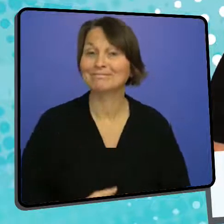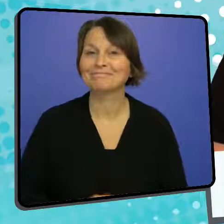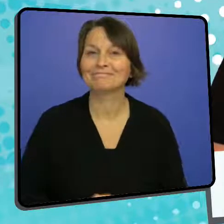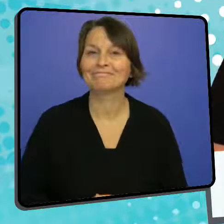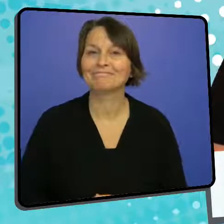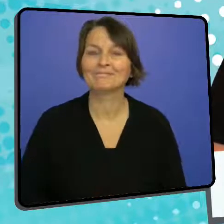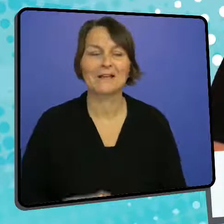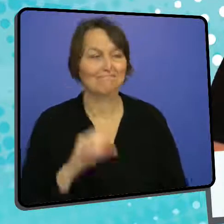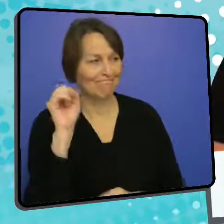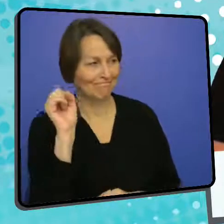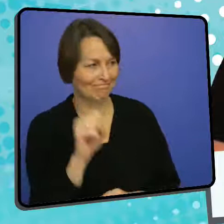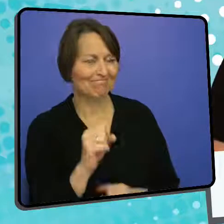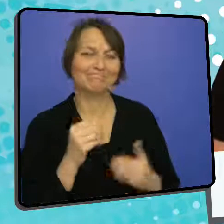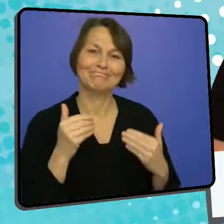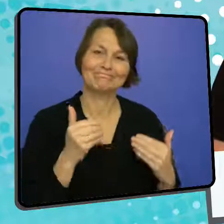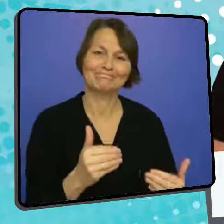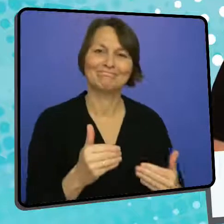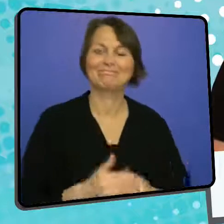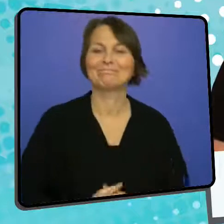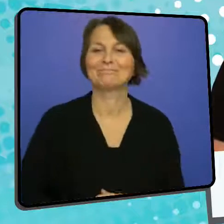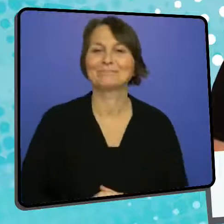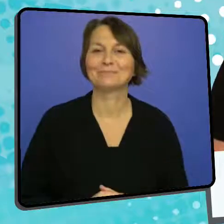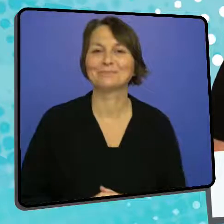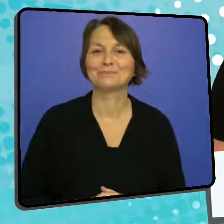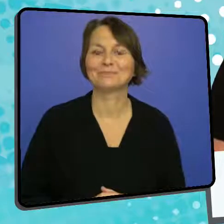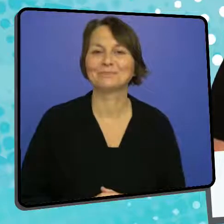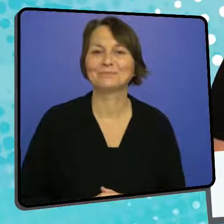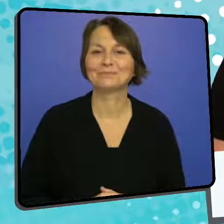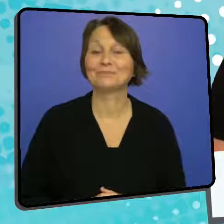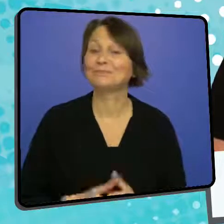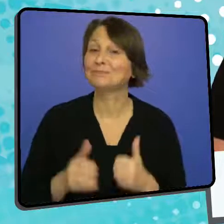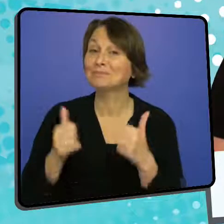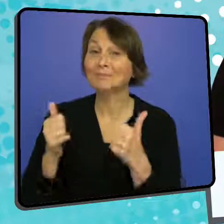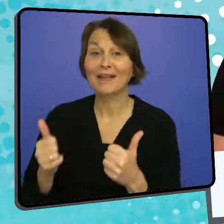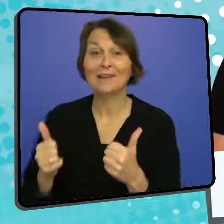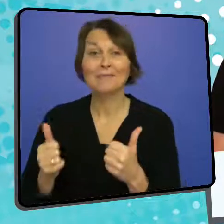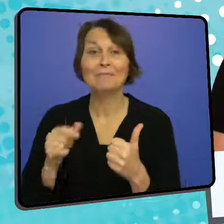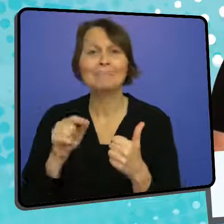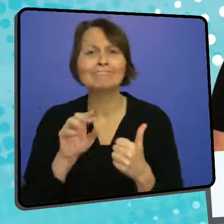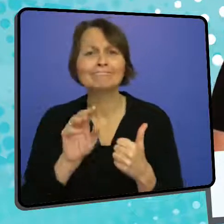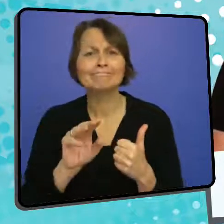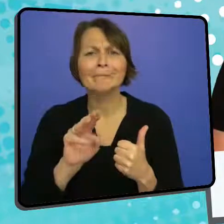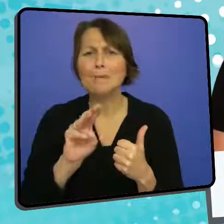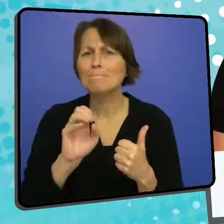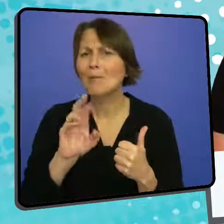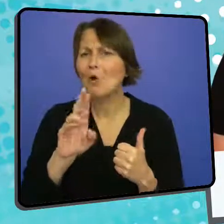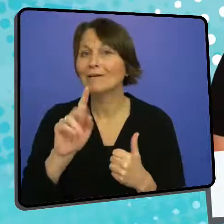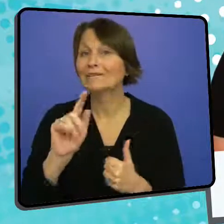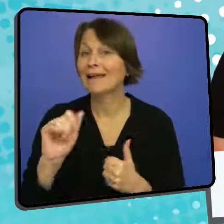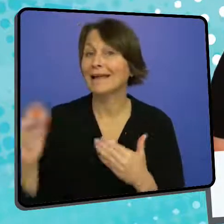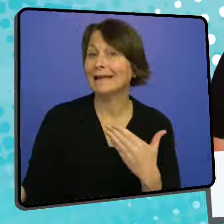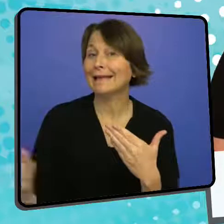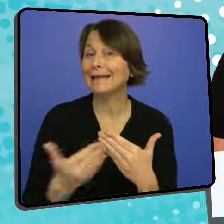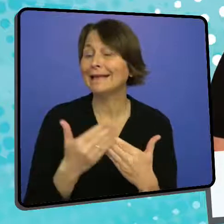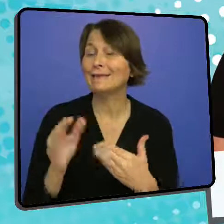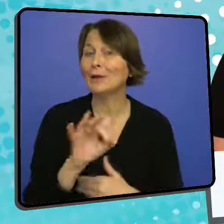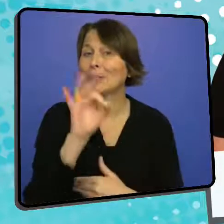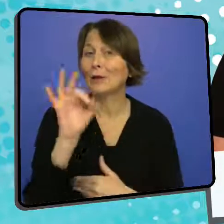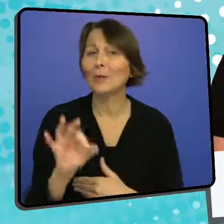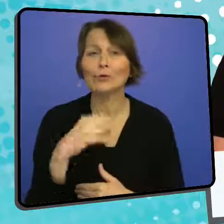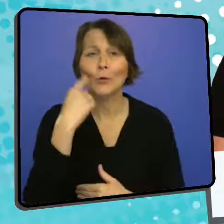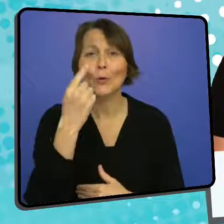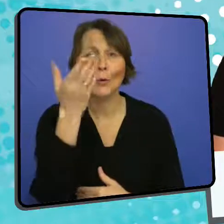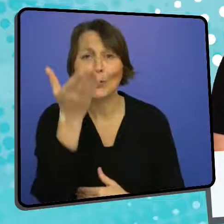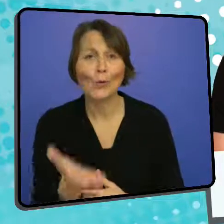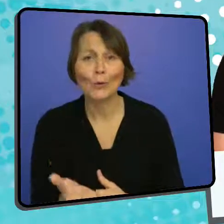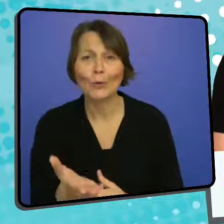do that. Wonderful. So, Marta, the easiest question is always first, tell us who you are and what you